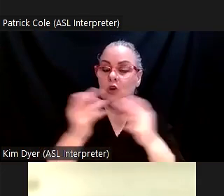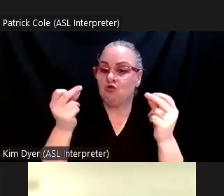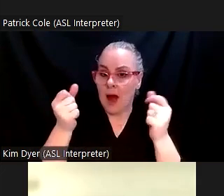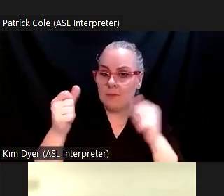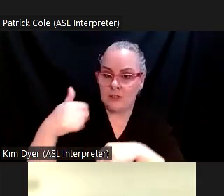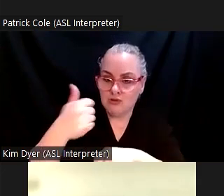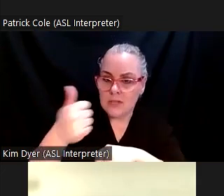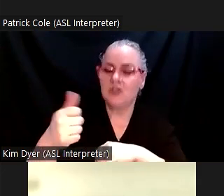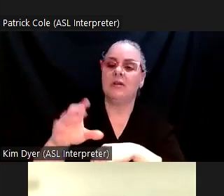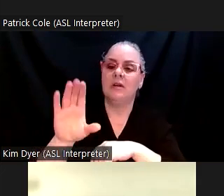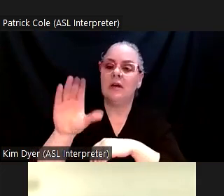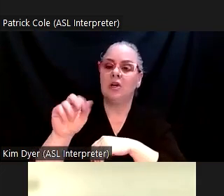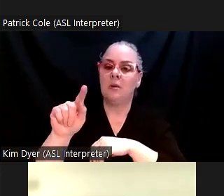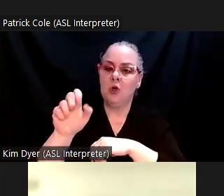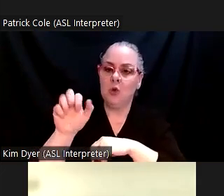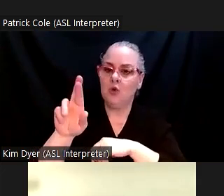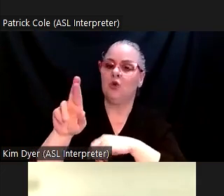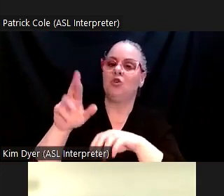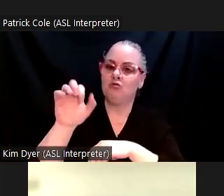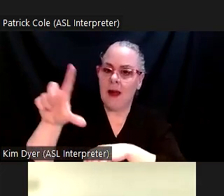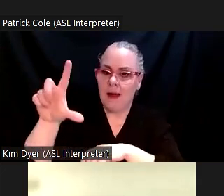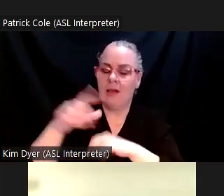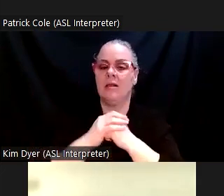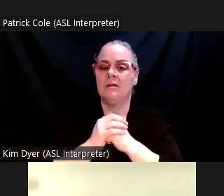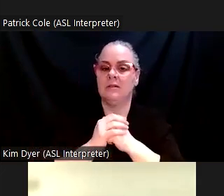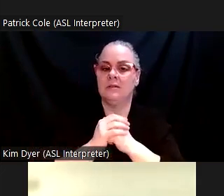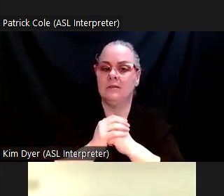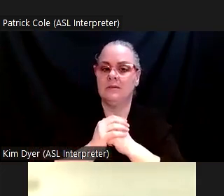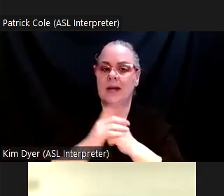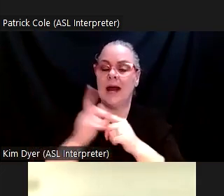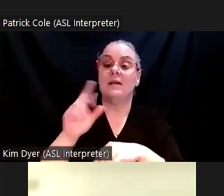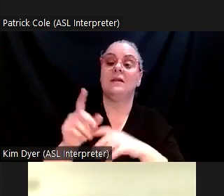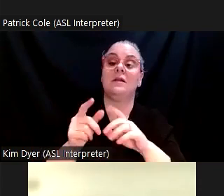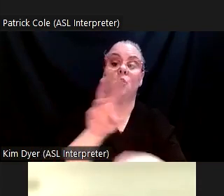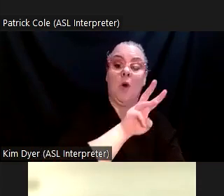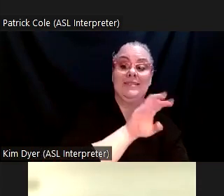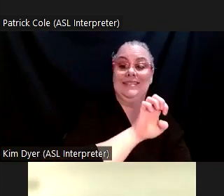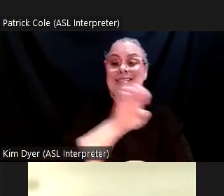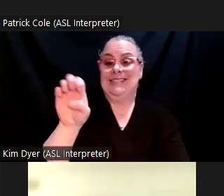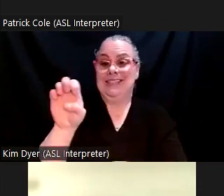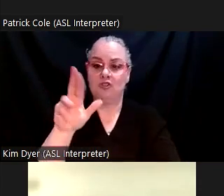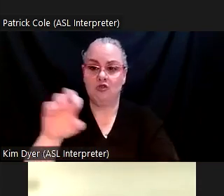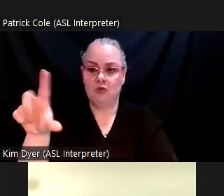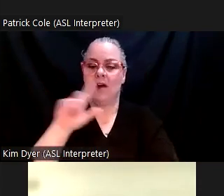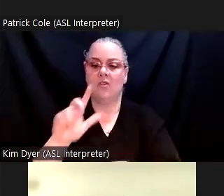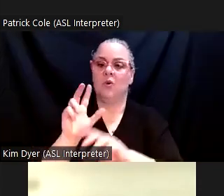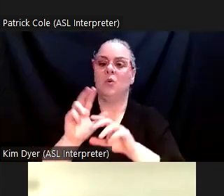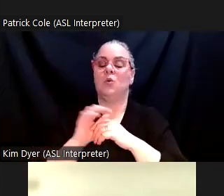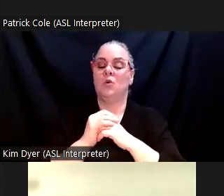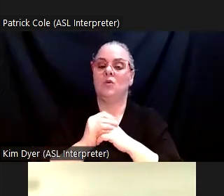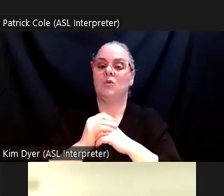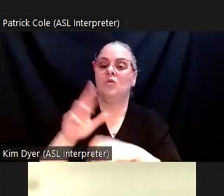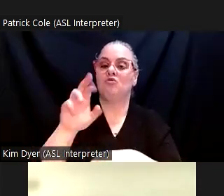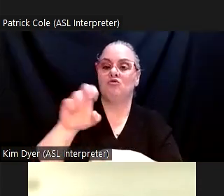commuter rail, and particularly accelerating the implementation of West-East rail through investing in rail